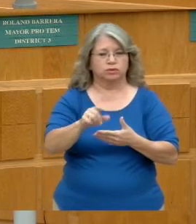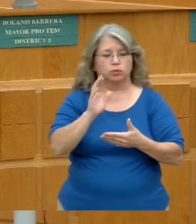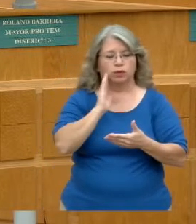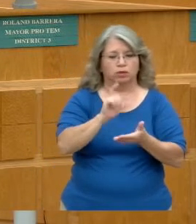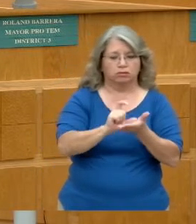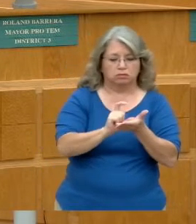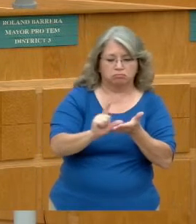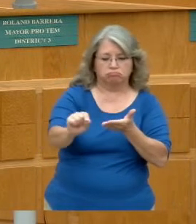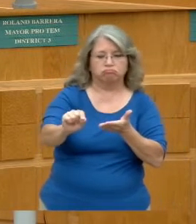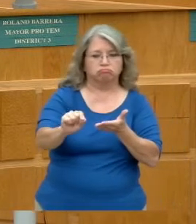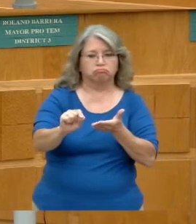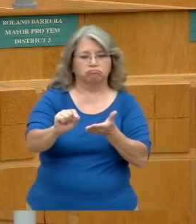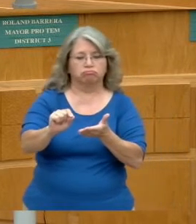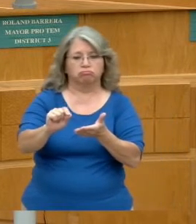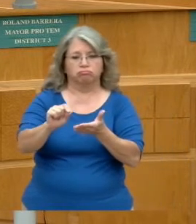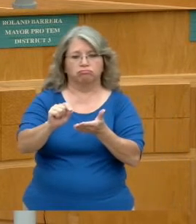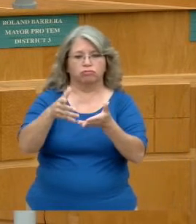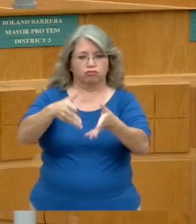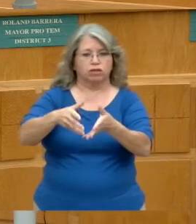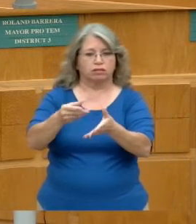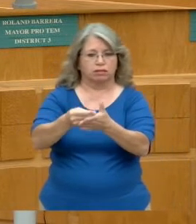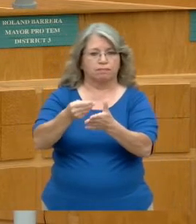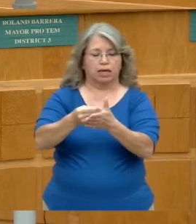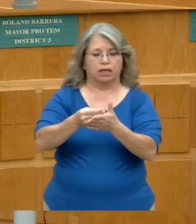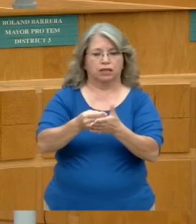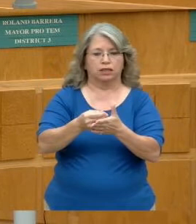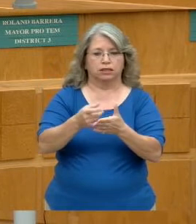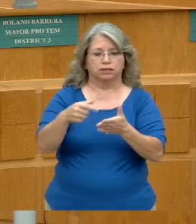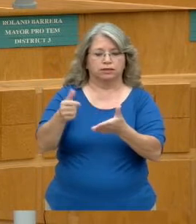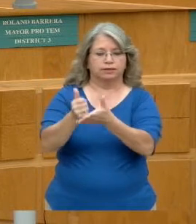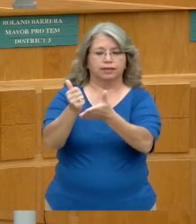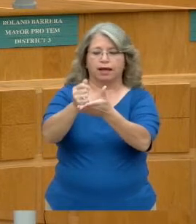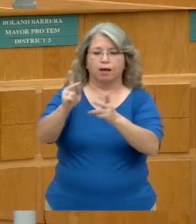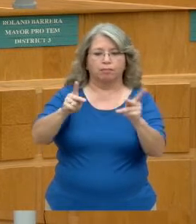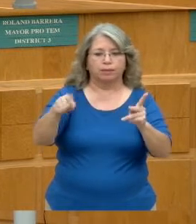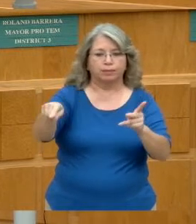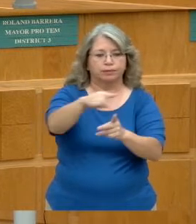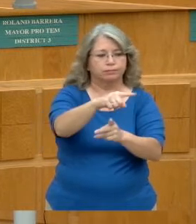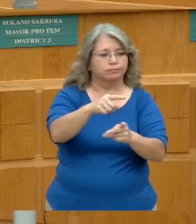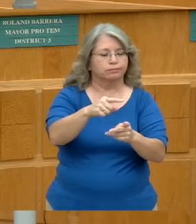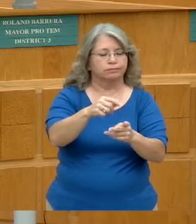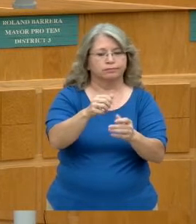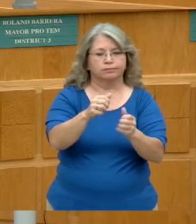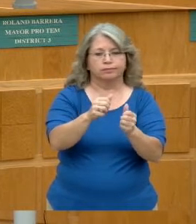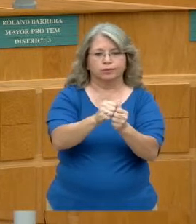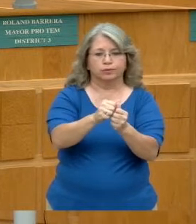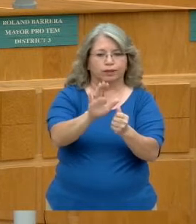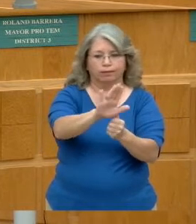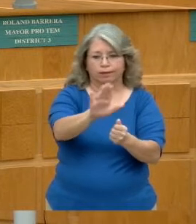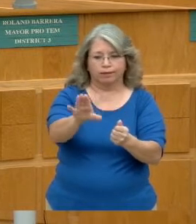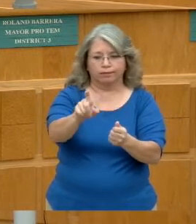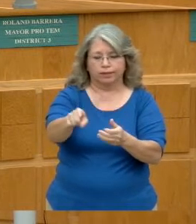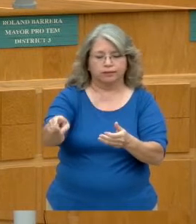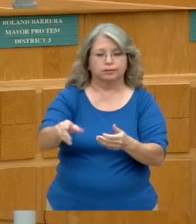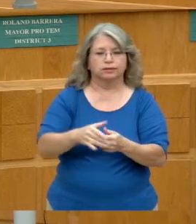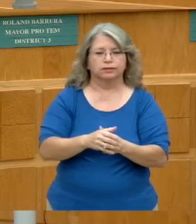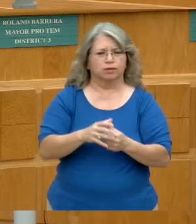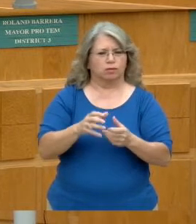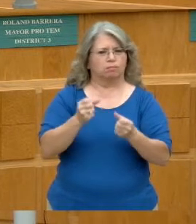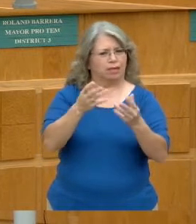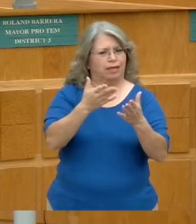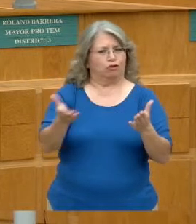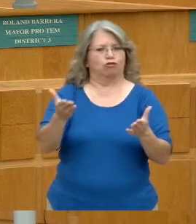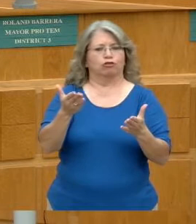out and be put to work as quickly as possible. So there's a lot of good things to be thinking about while